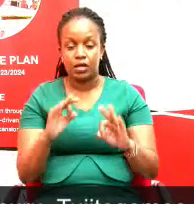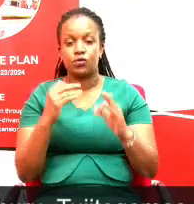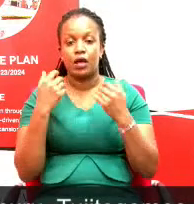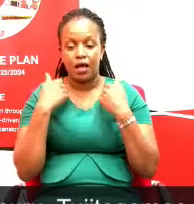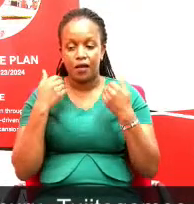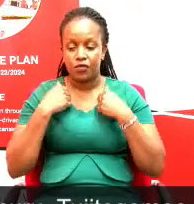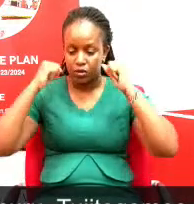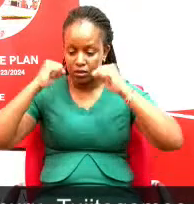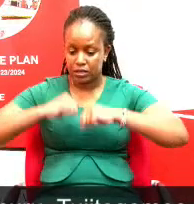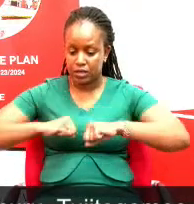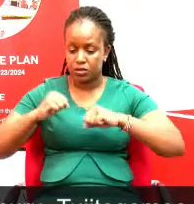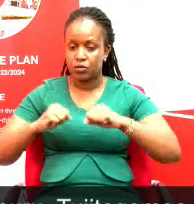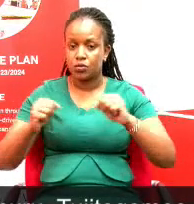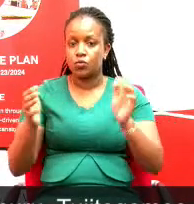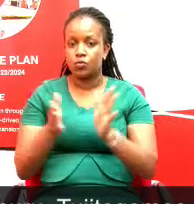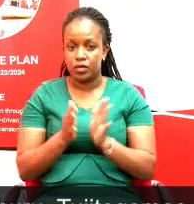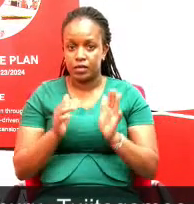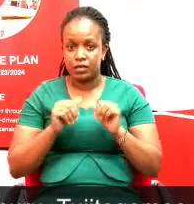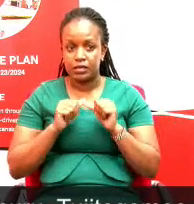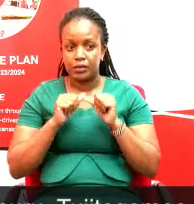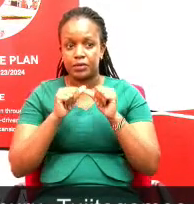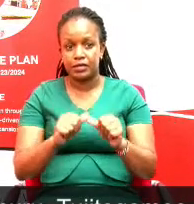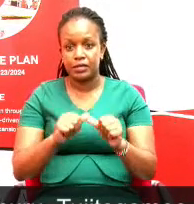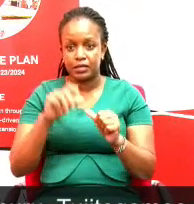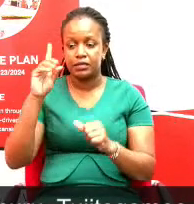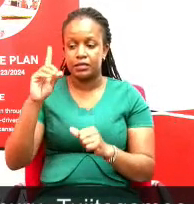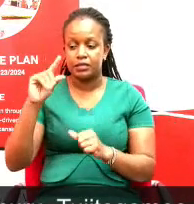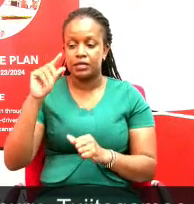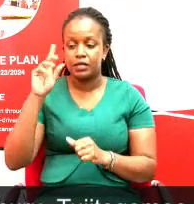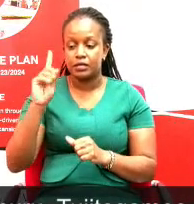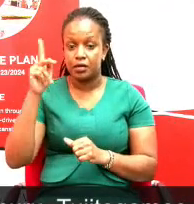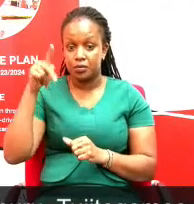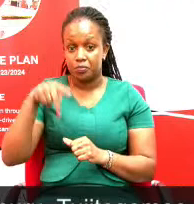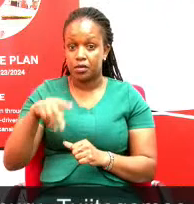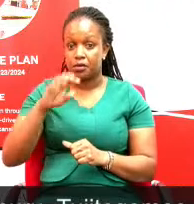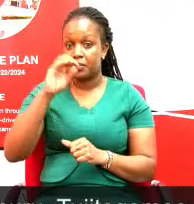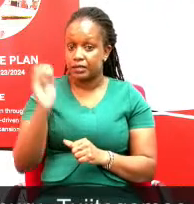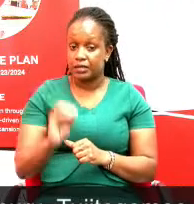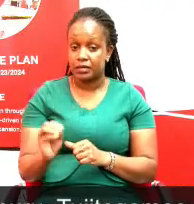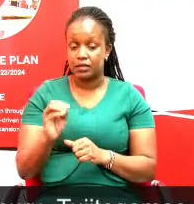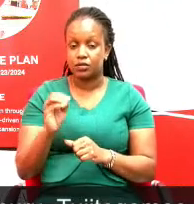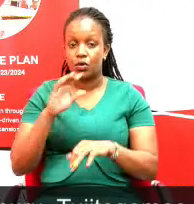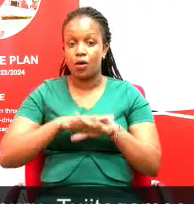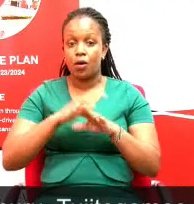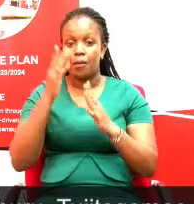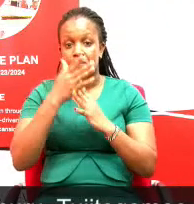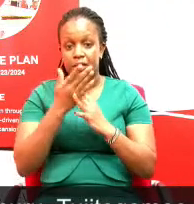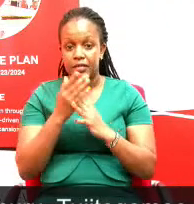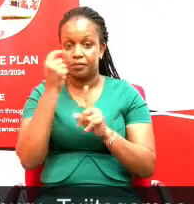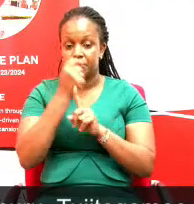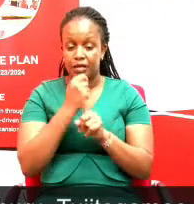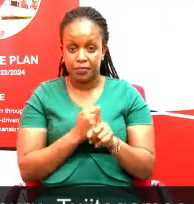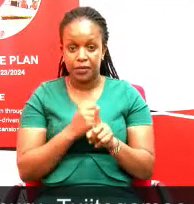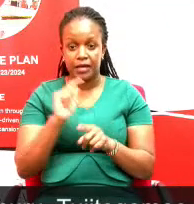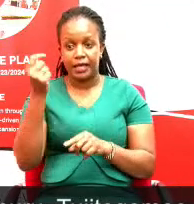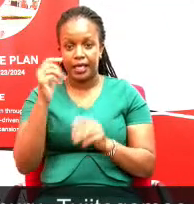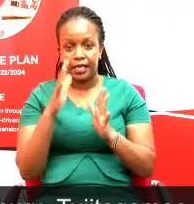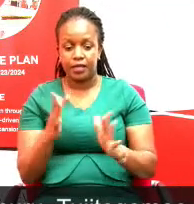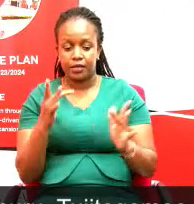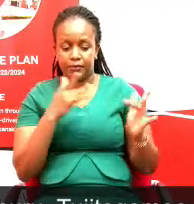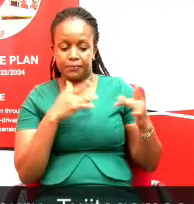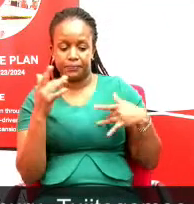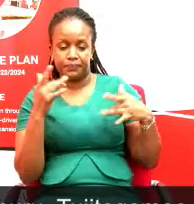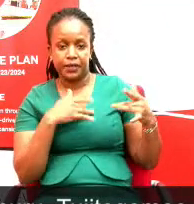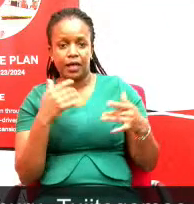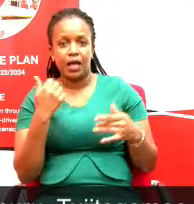consolidation with a view to stabilizing debt to GDP ratio over the medium term. Kenyans have been quite concerned about the state of